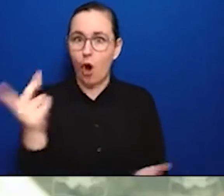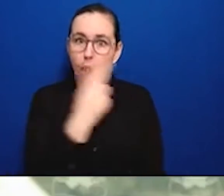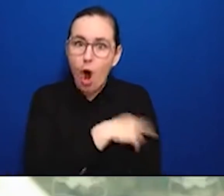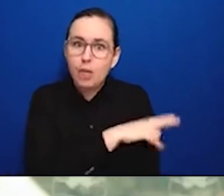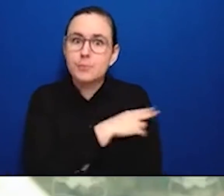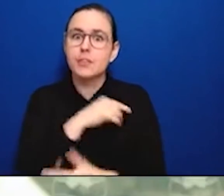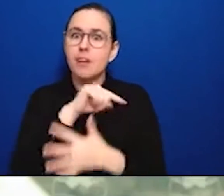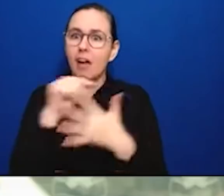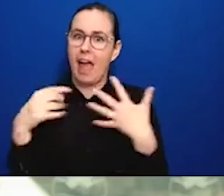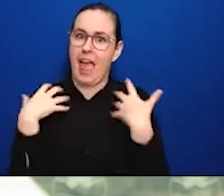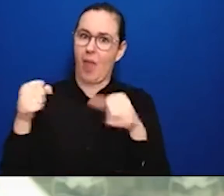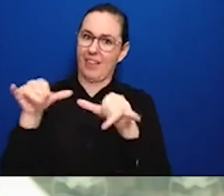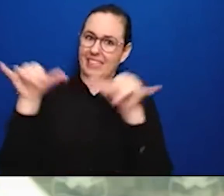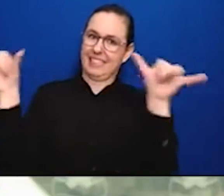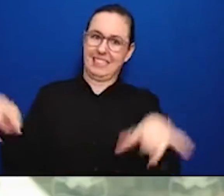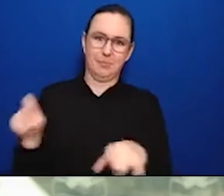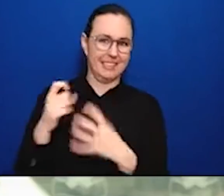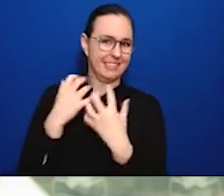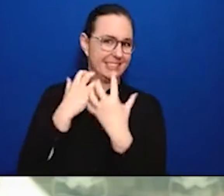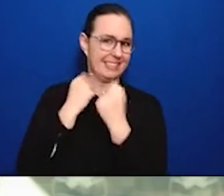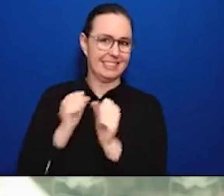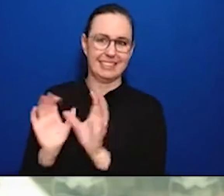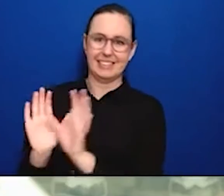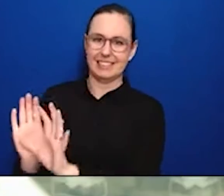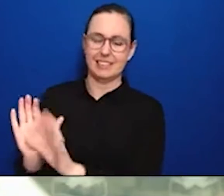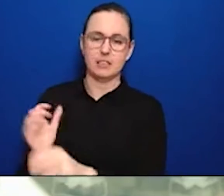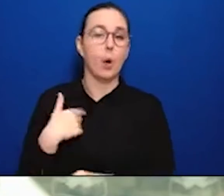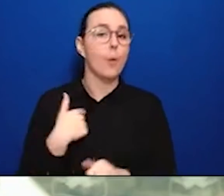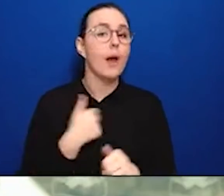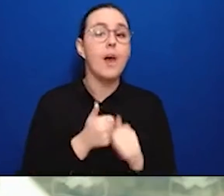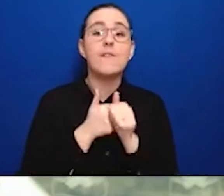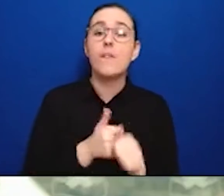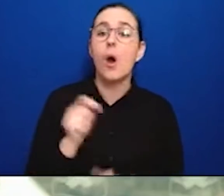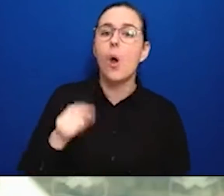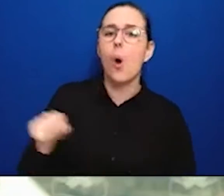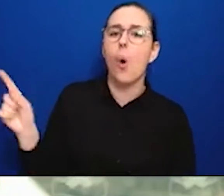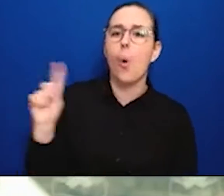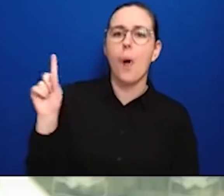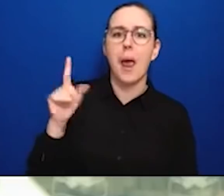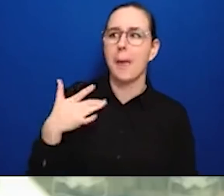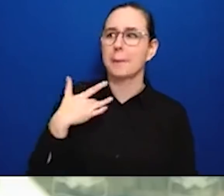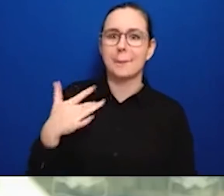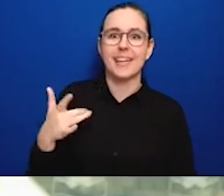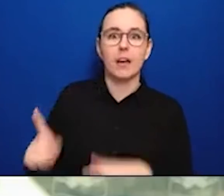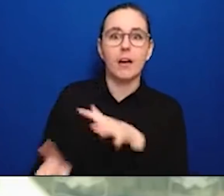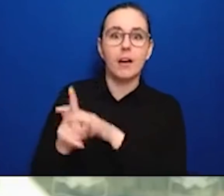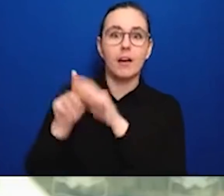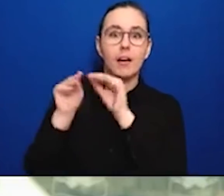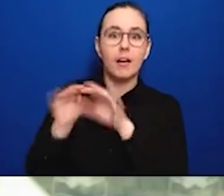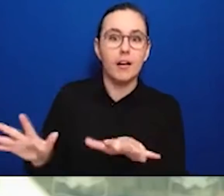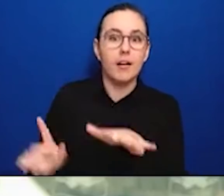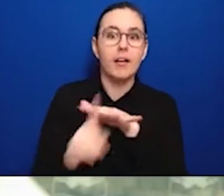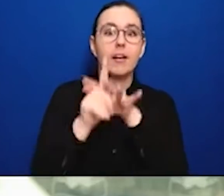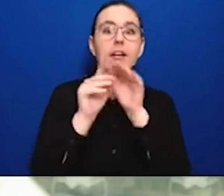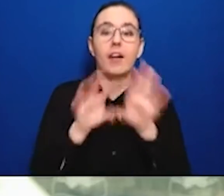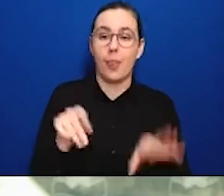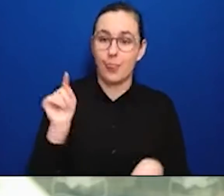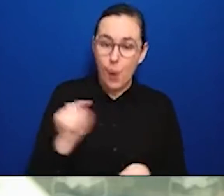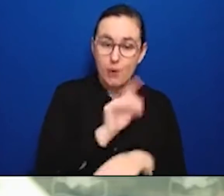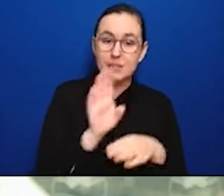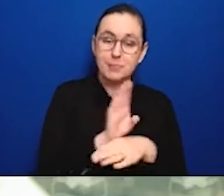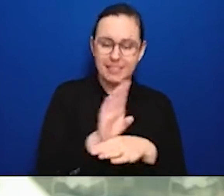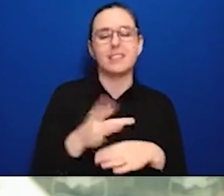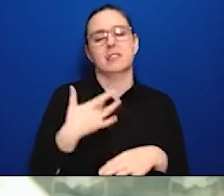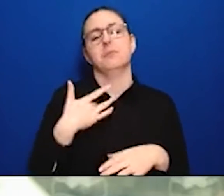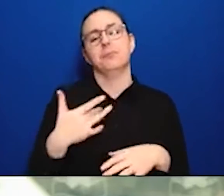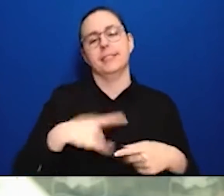in the past. We've seen other jurisdictions follow similar routes, and so I would say that